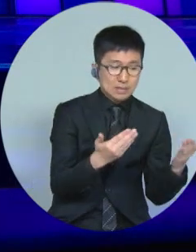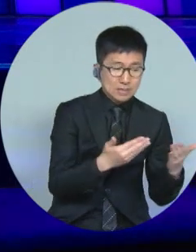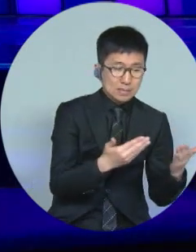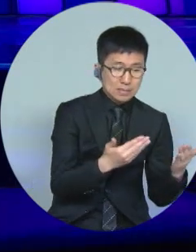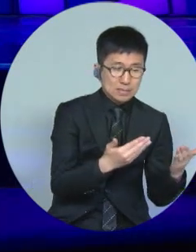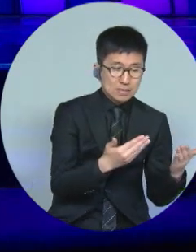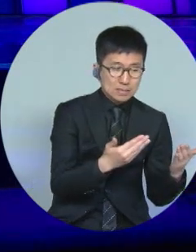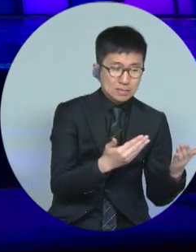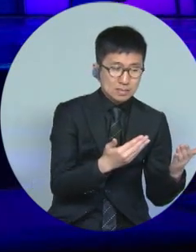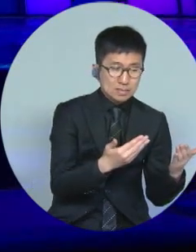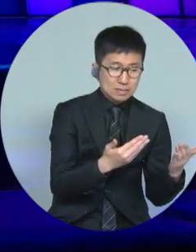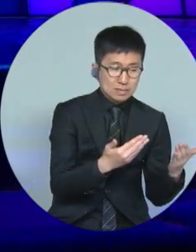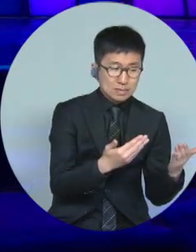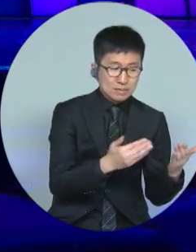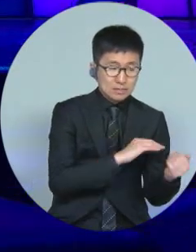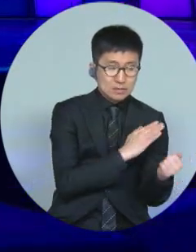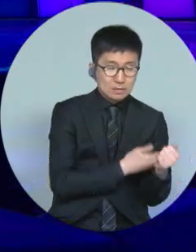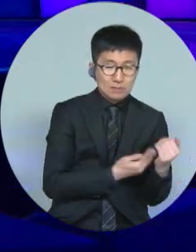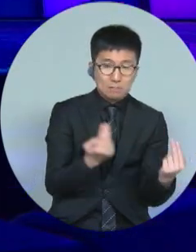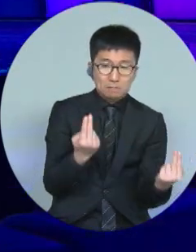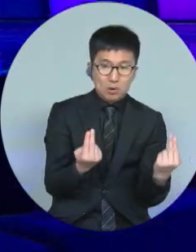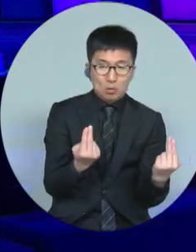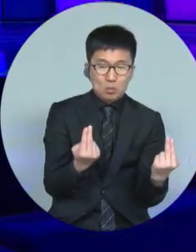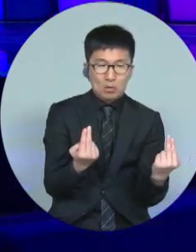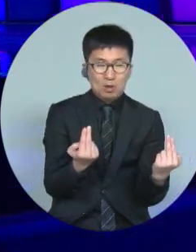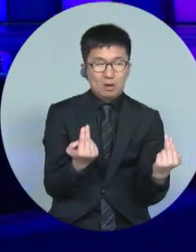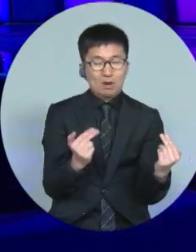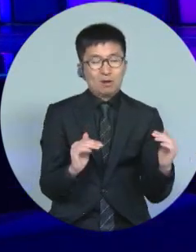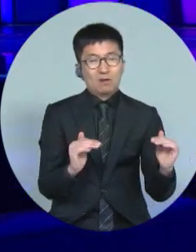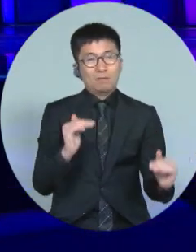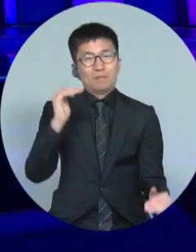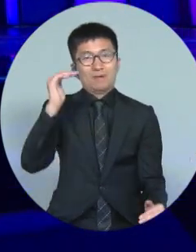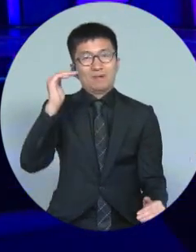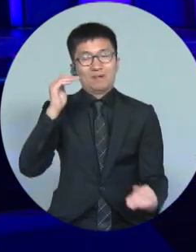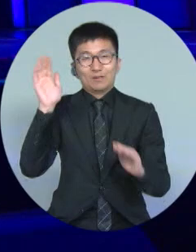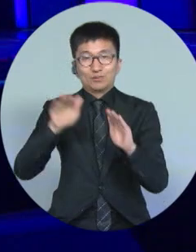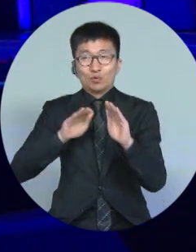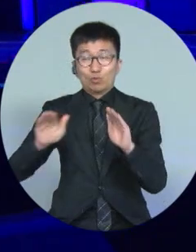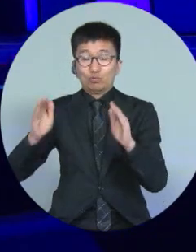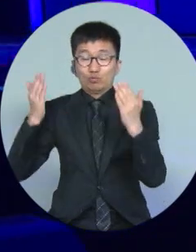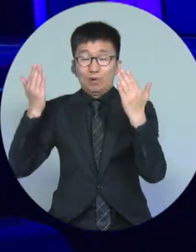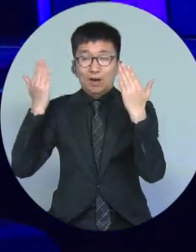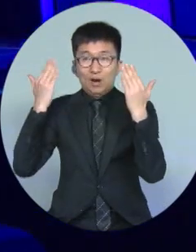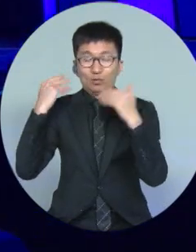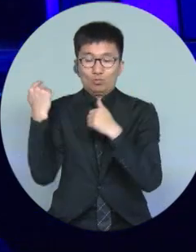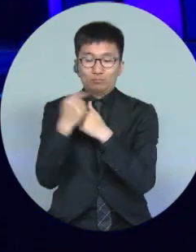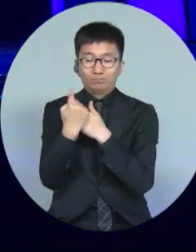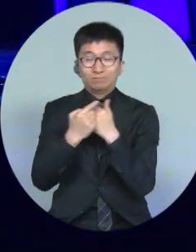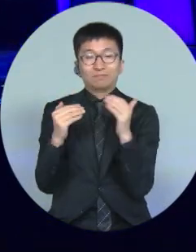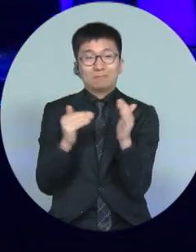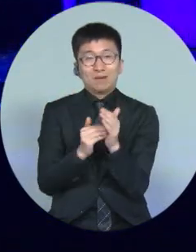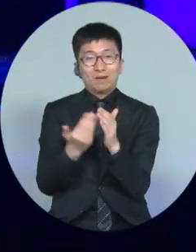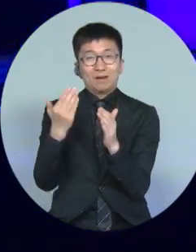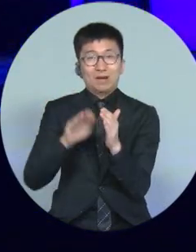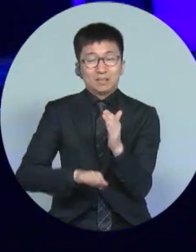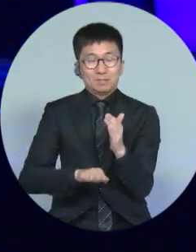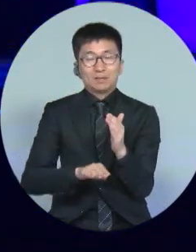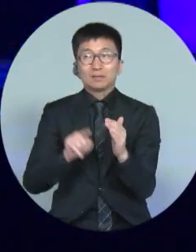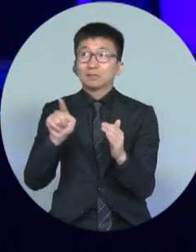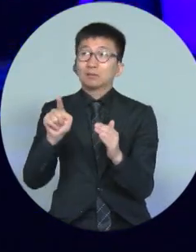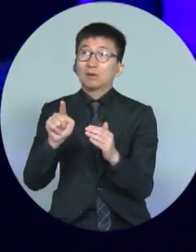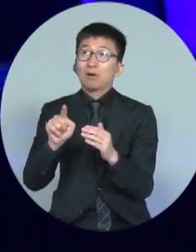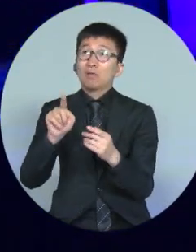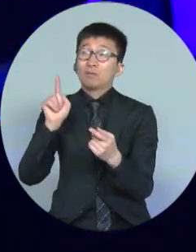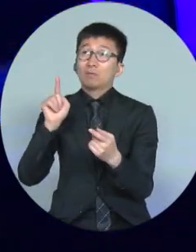of education to get those jobs. And finally, and most importantly, the